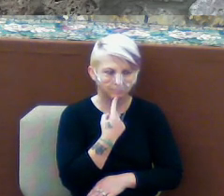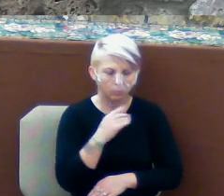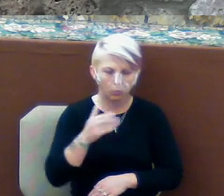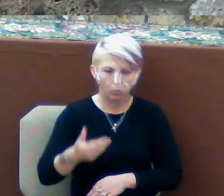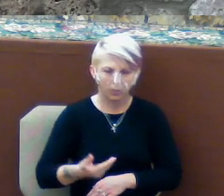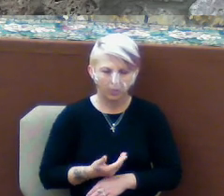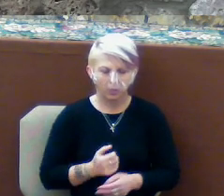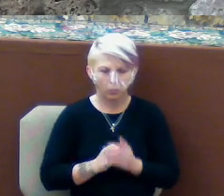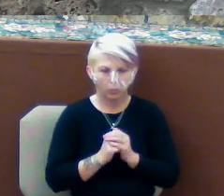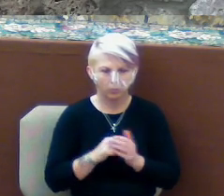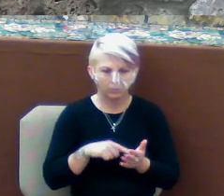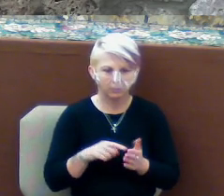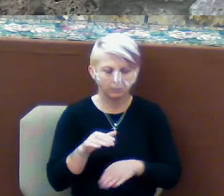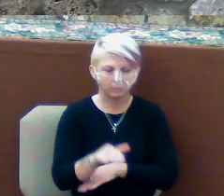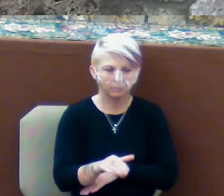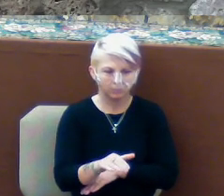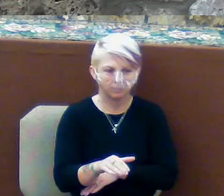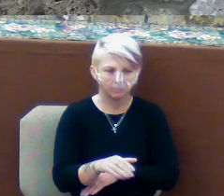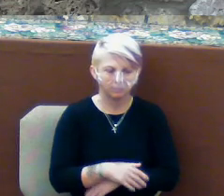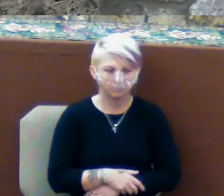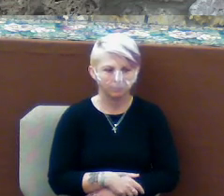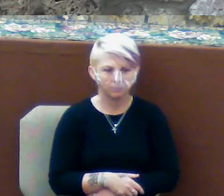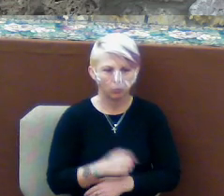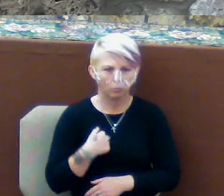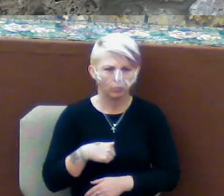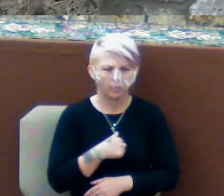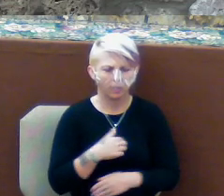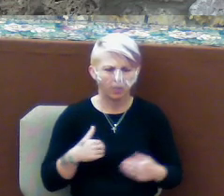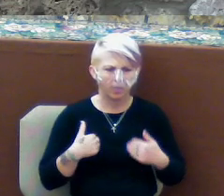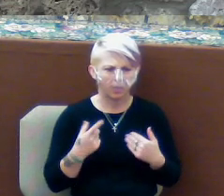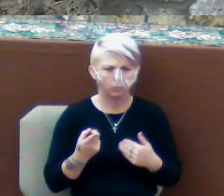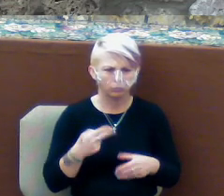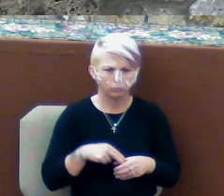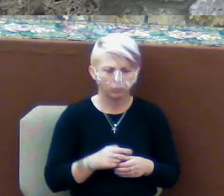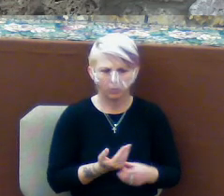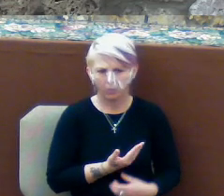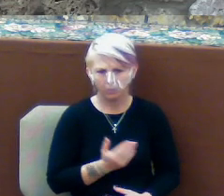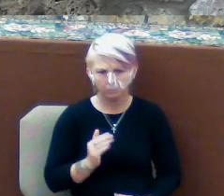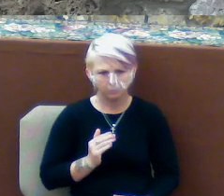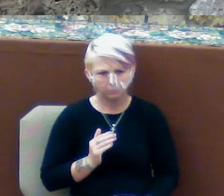Welcome to worship this evening. We're glad that you're joining us.